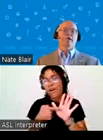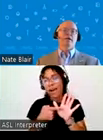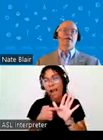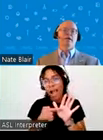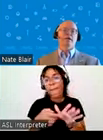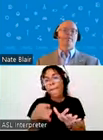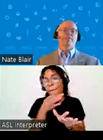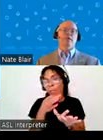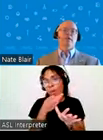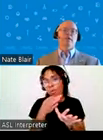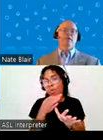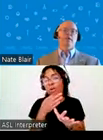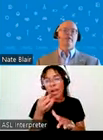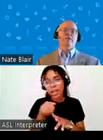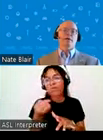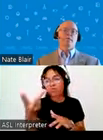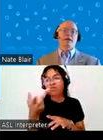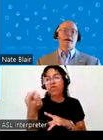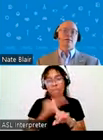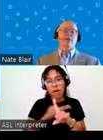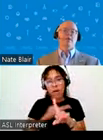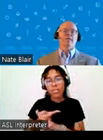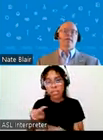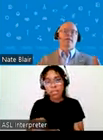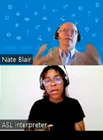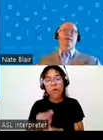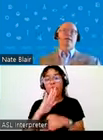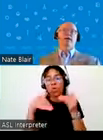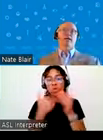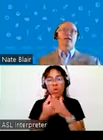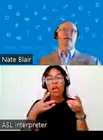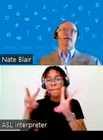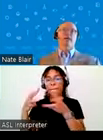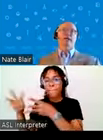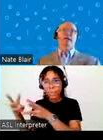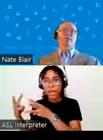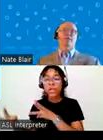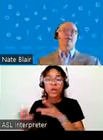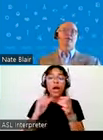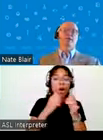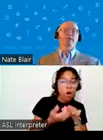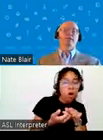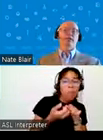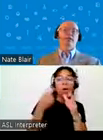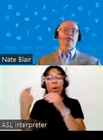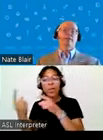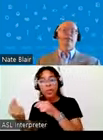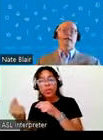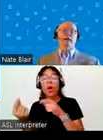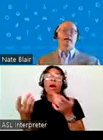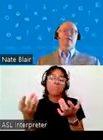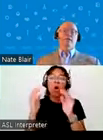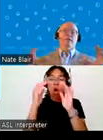months the feasible pathways, thinking about how to get those down to maybe three scenarios